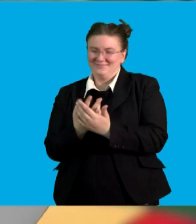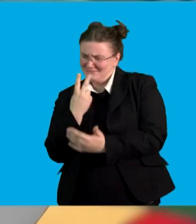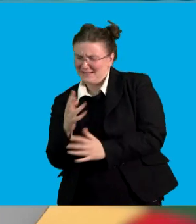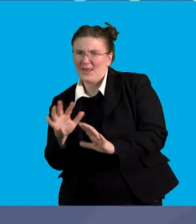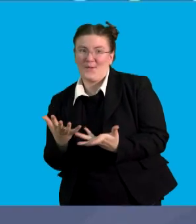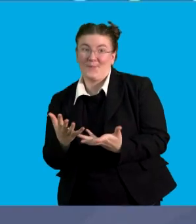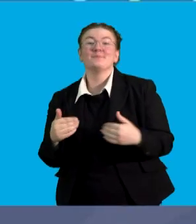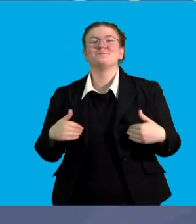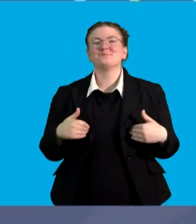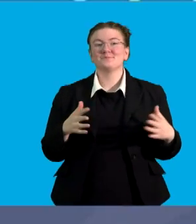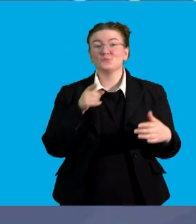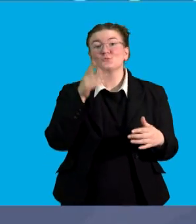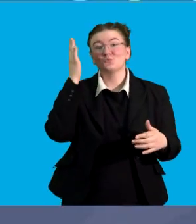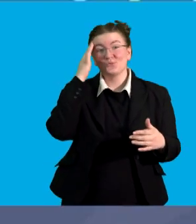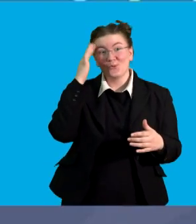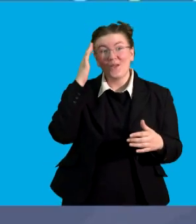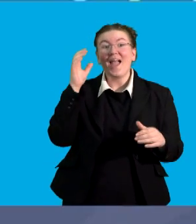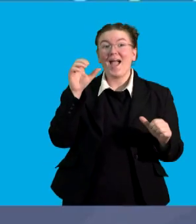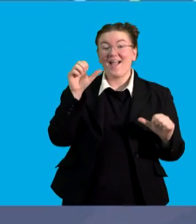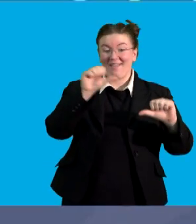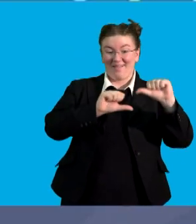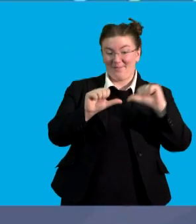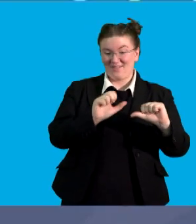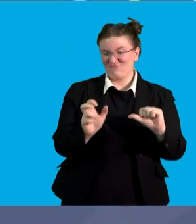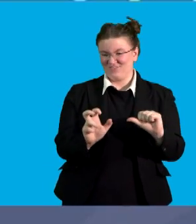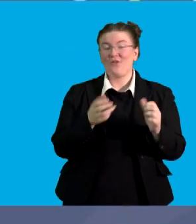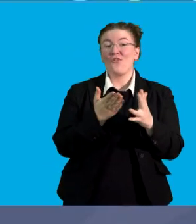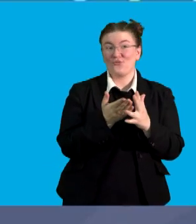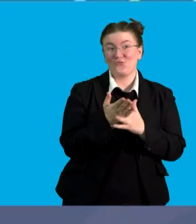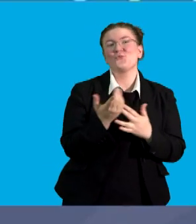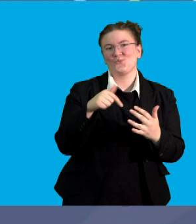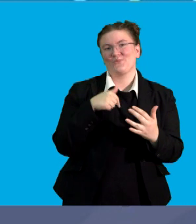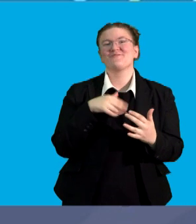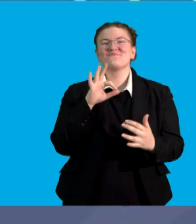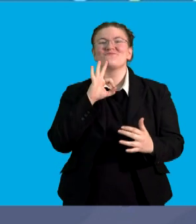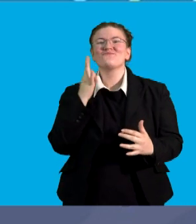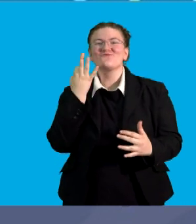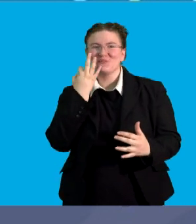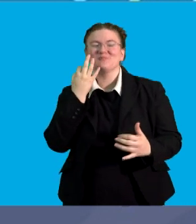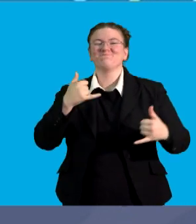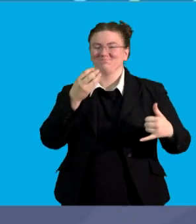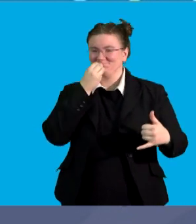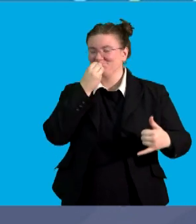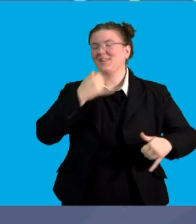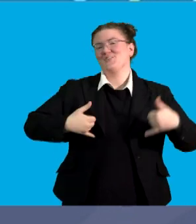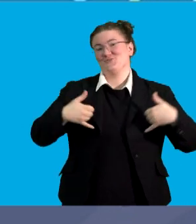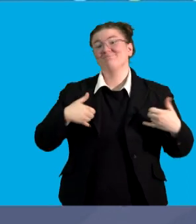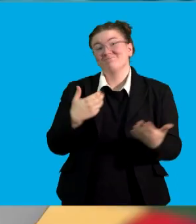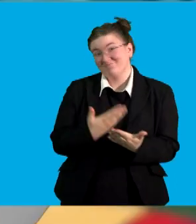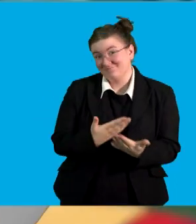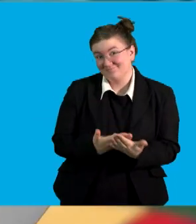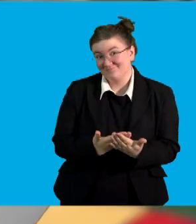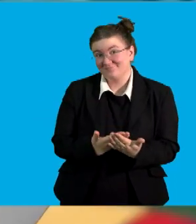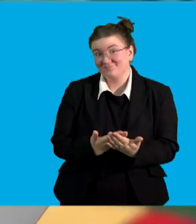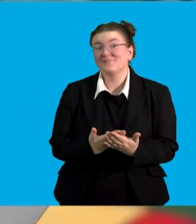start, did you know that it's through a chemical reaction that you and I can be able to enjoy the fruits that we are eating? So in